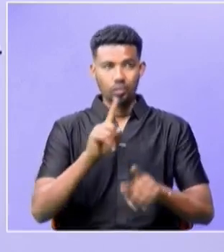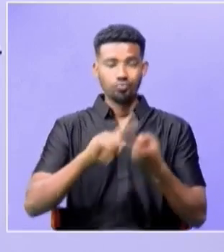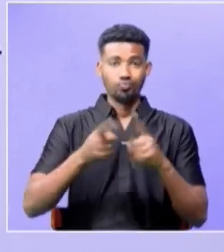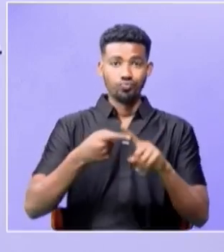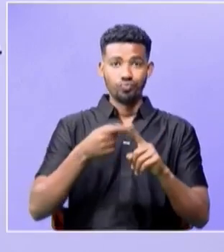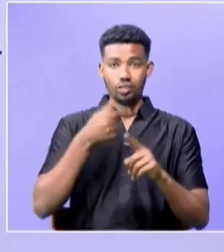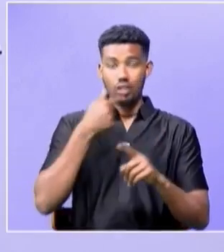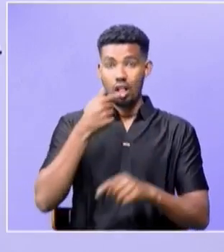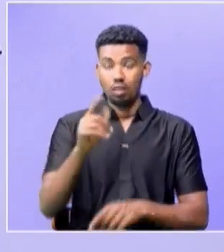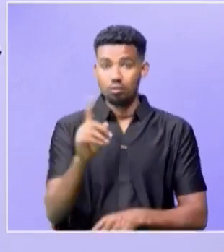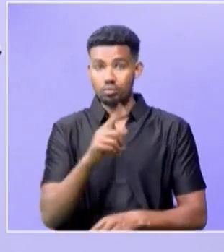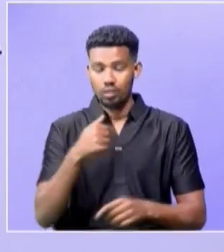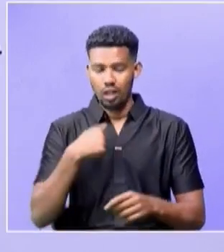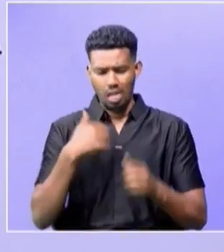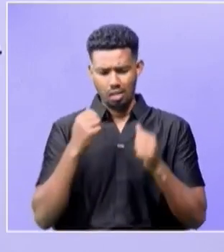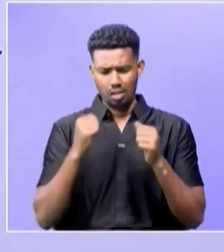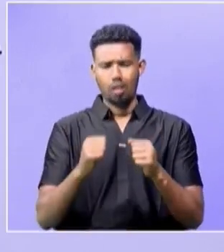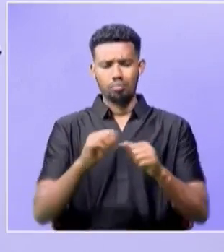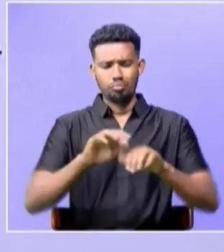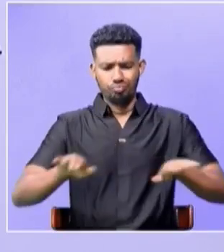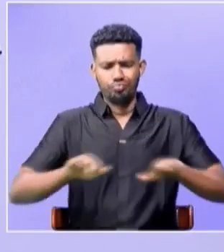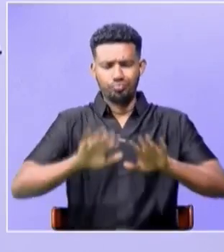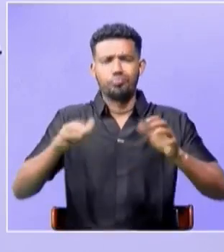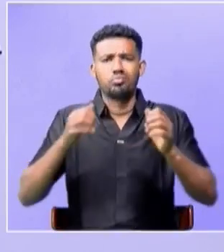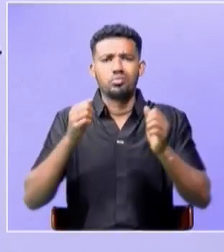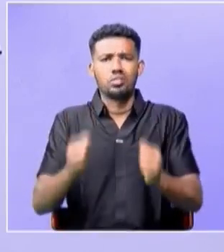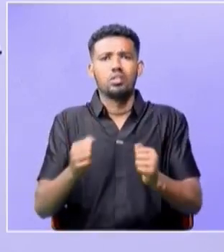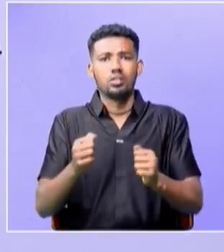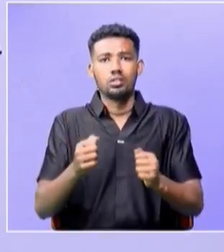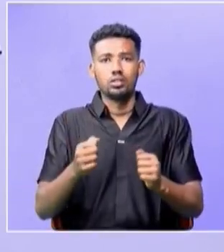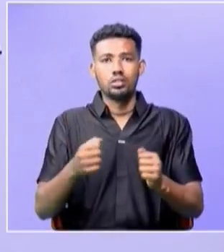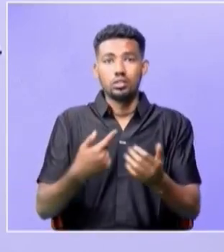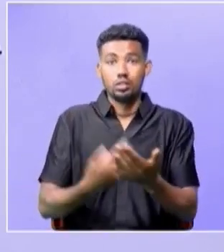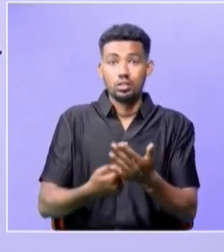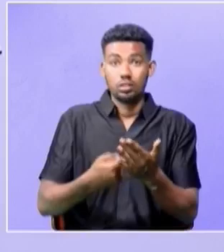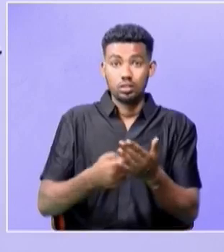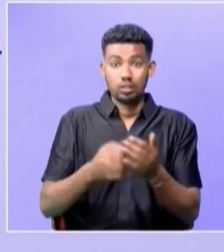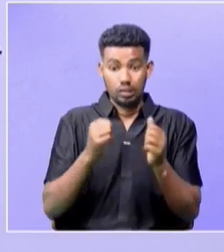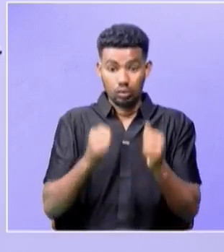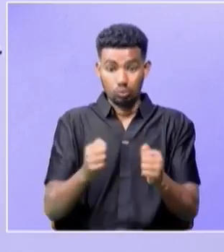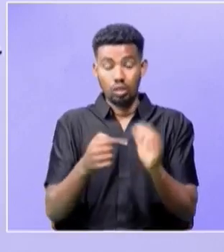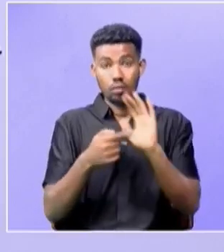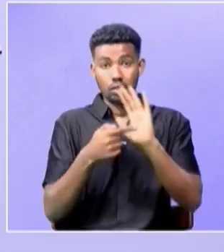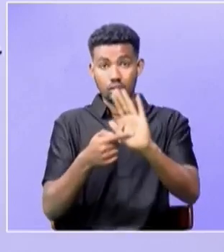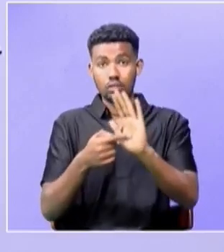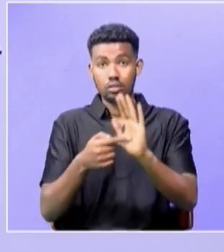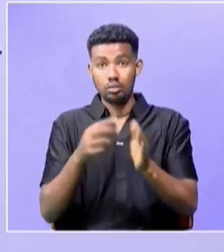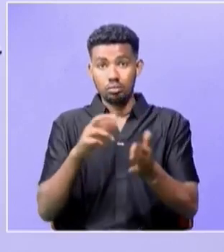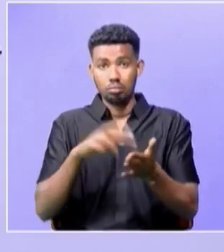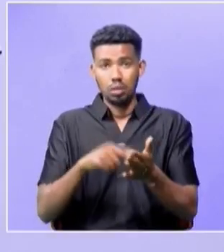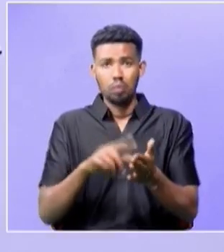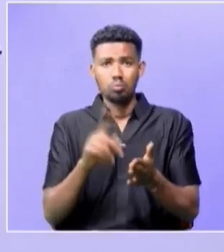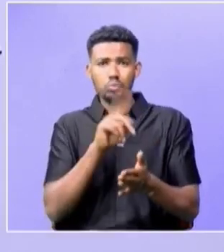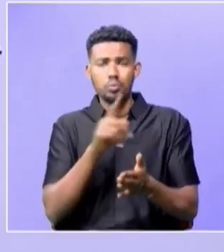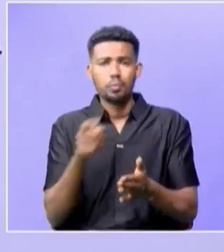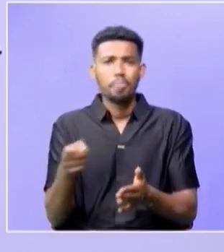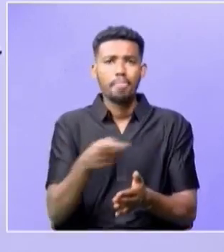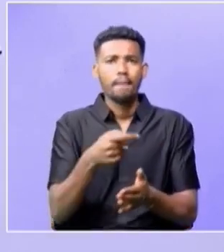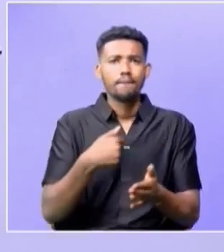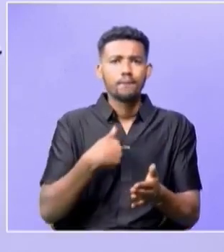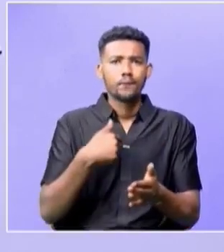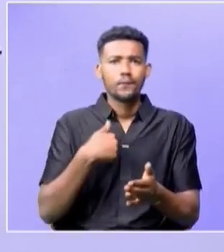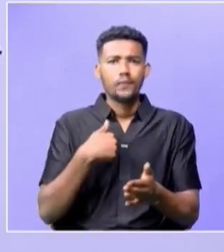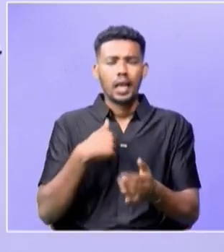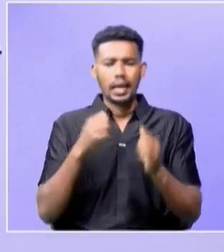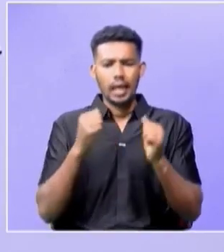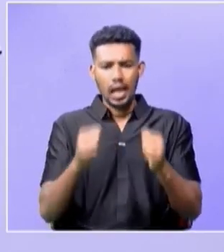swim. Can show ability. It might be language. For example, I can speak